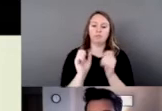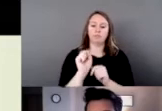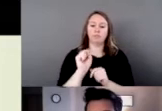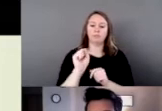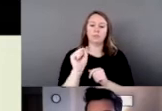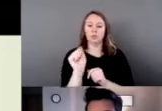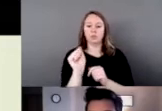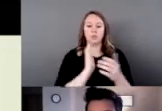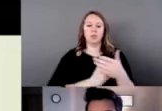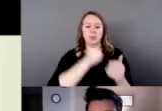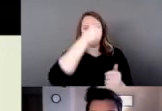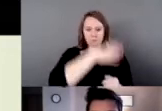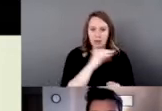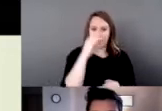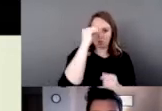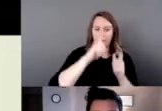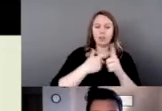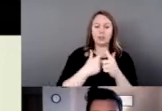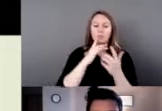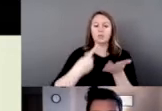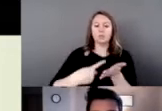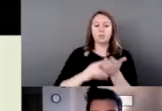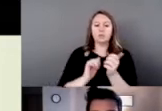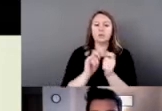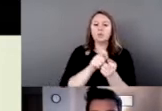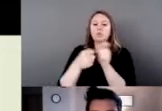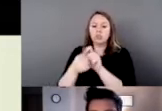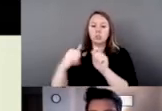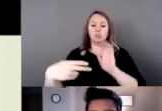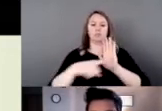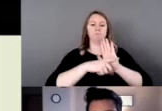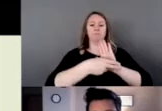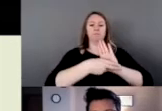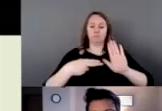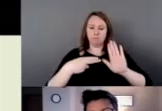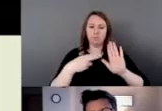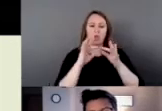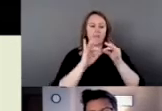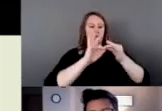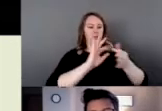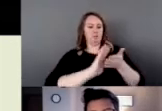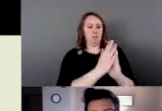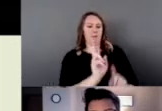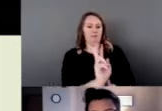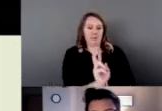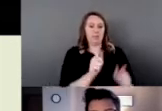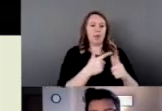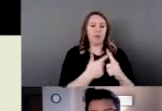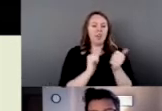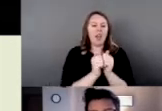change that stigma of victimization and how we can go about reducing the risk of